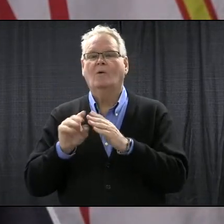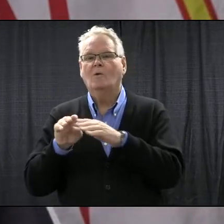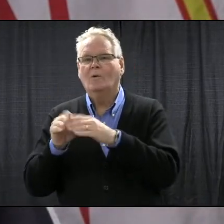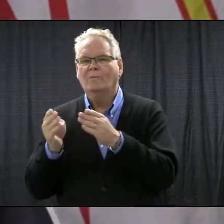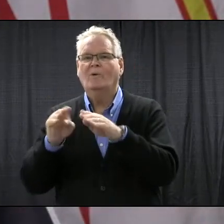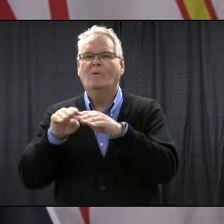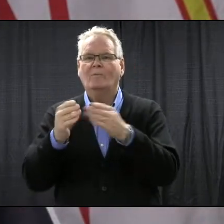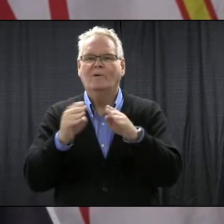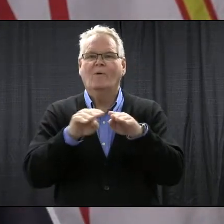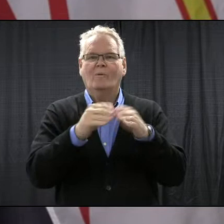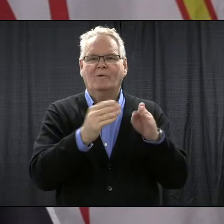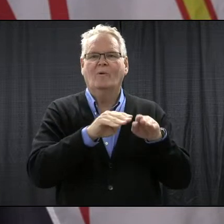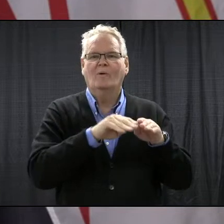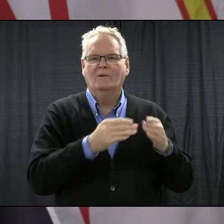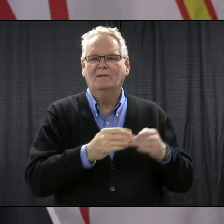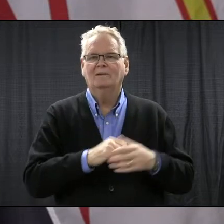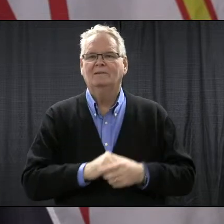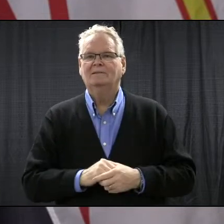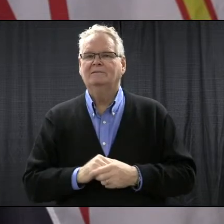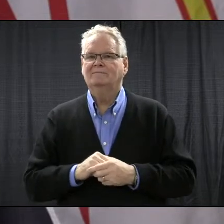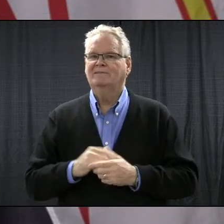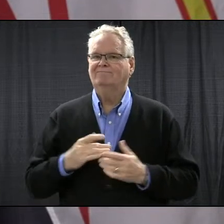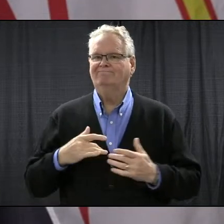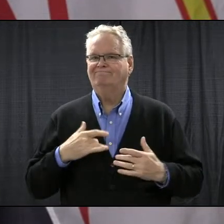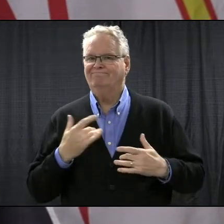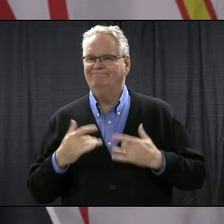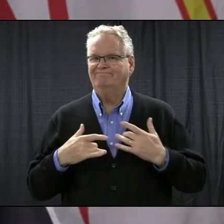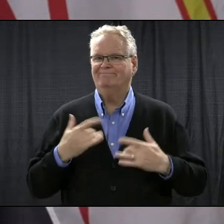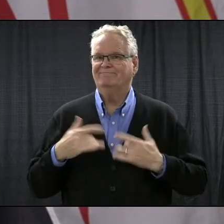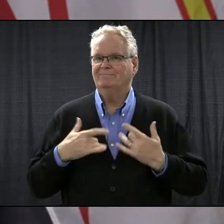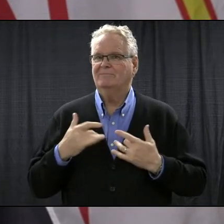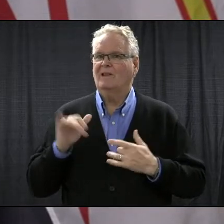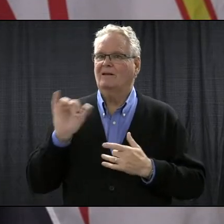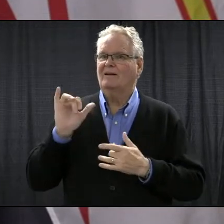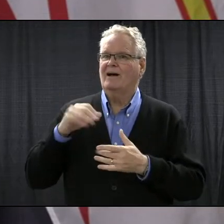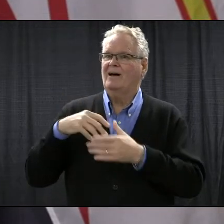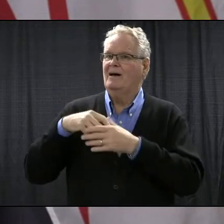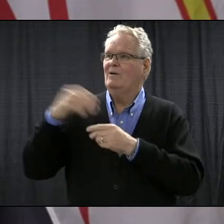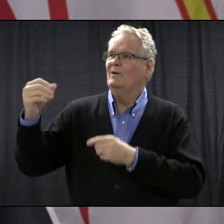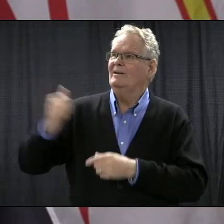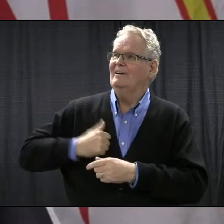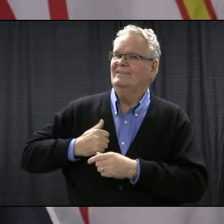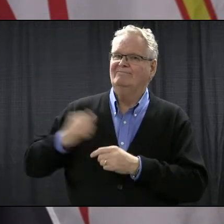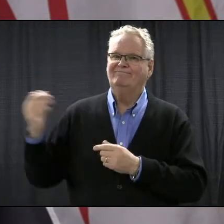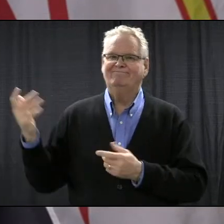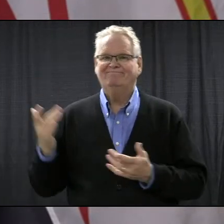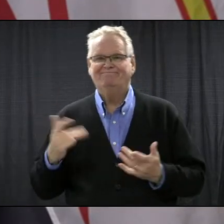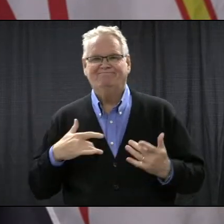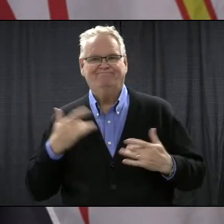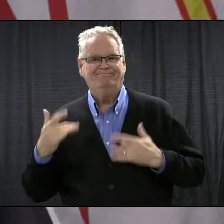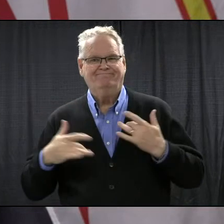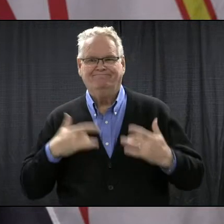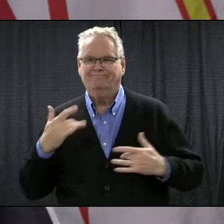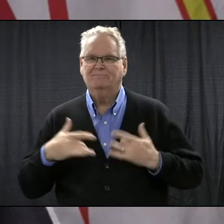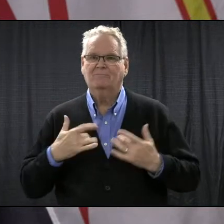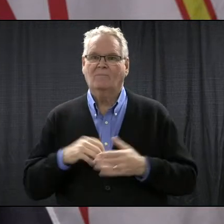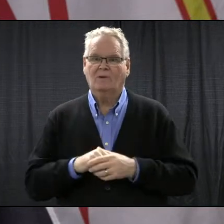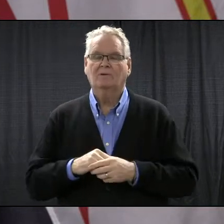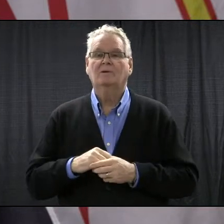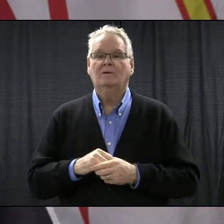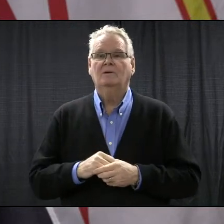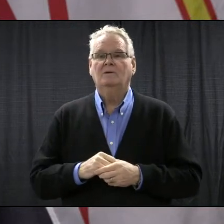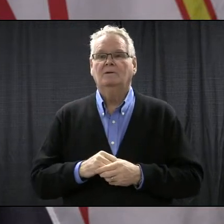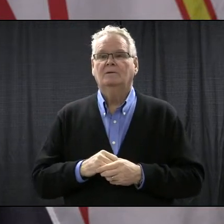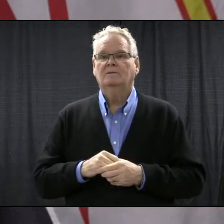the province. Effective 12:01 a.m. tomorrow morning, non-essential travel will be permitted for the first time since May 4th,